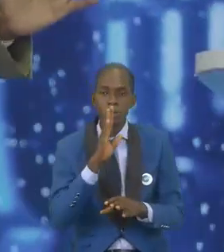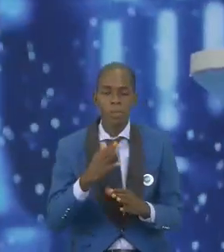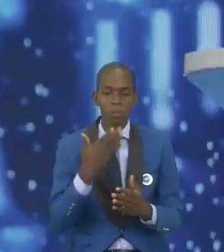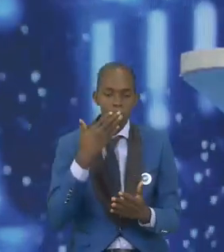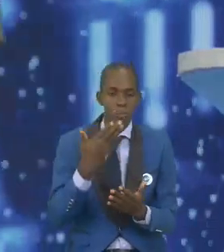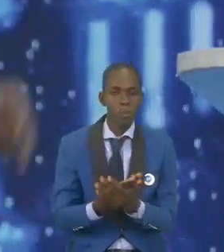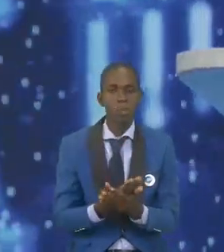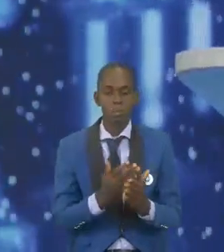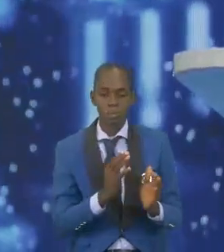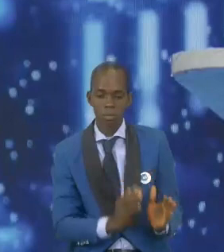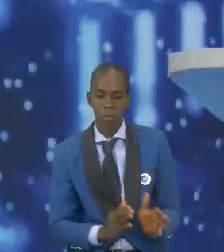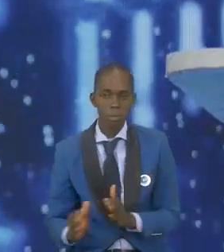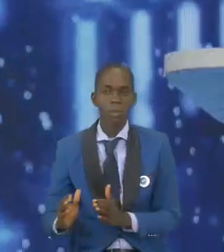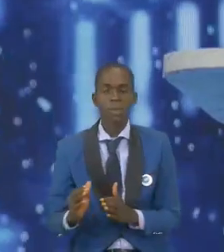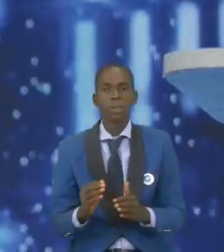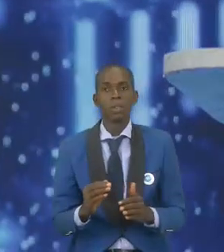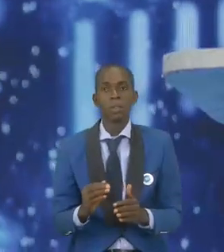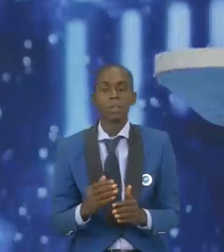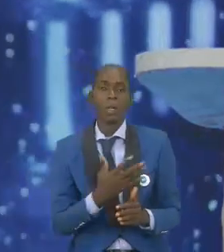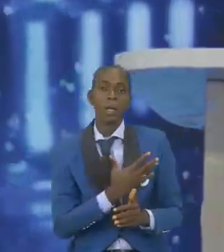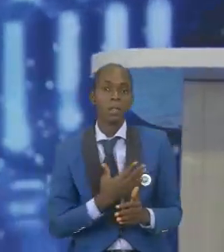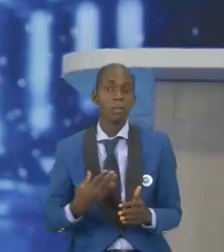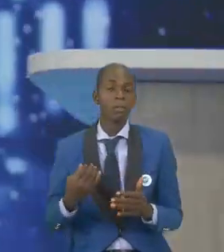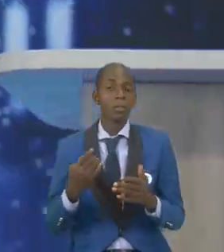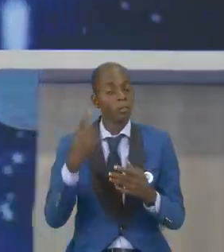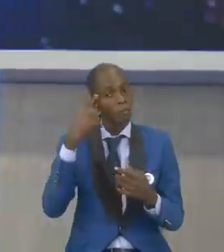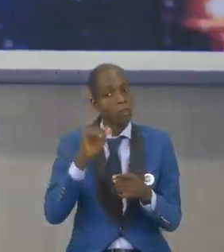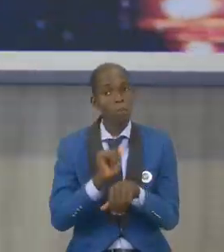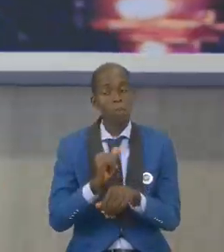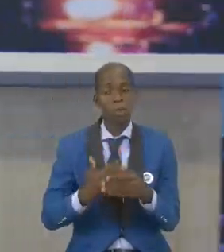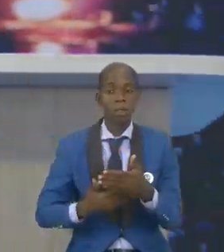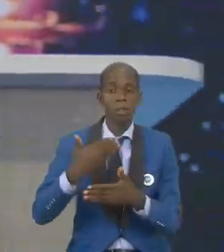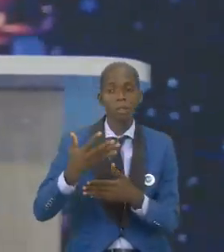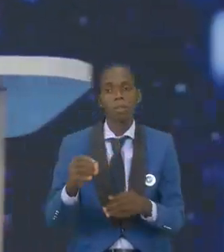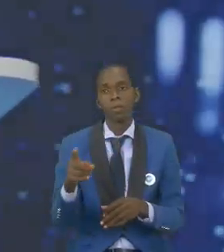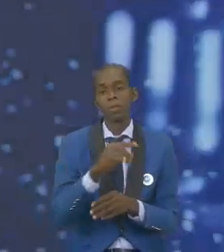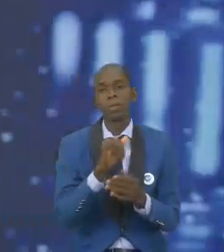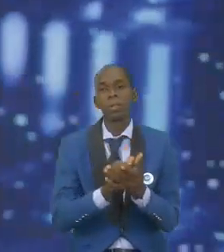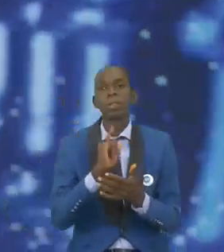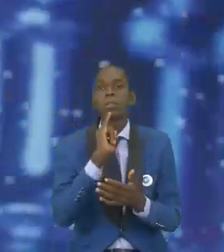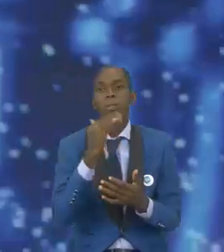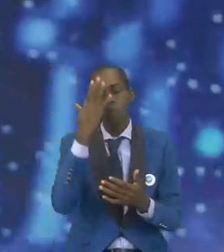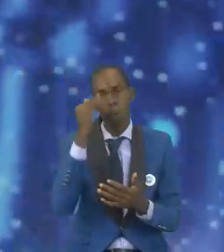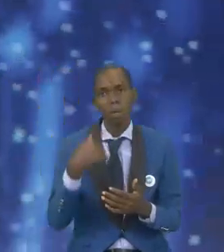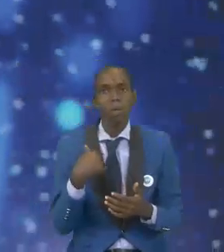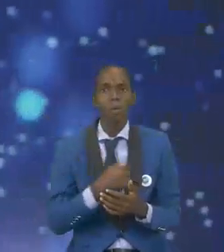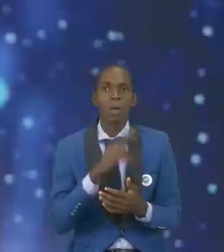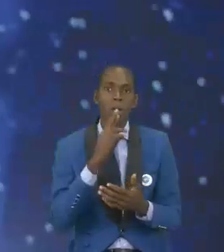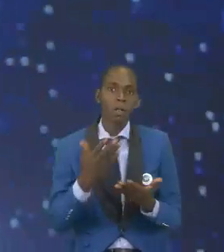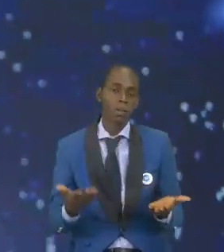that is the reason why we are here. And I want you to have that in mind and understand, I'm not just